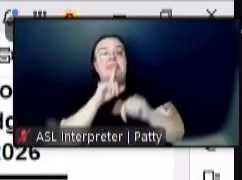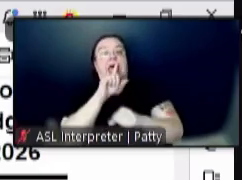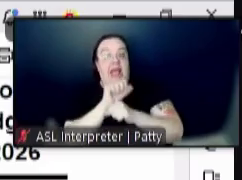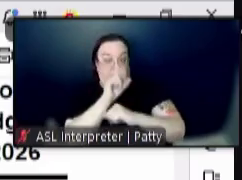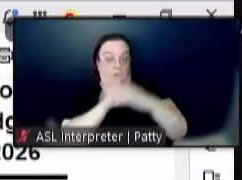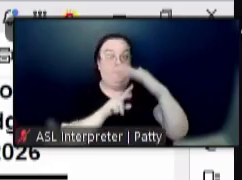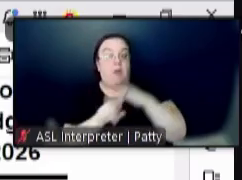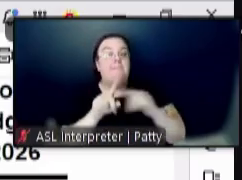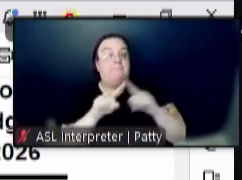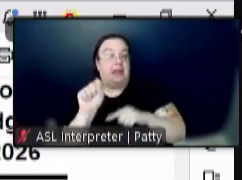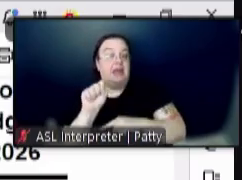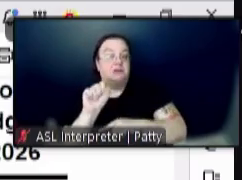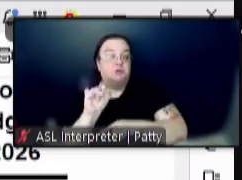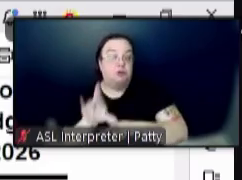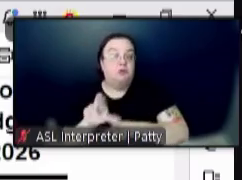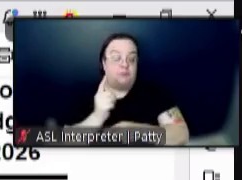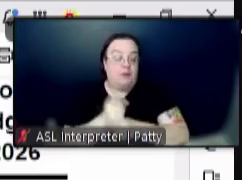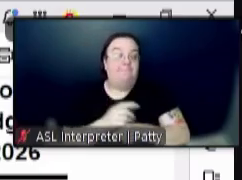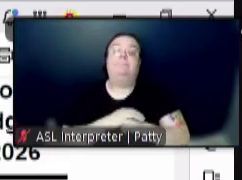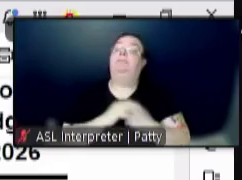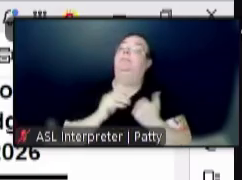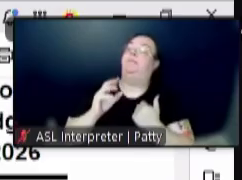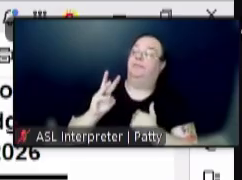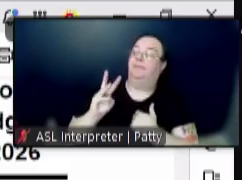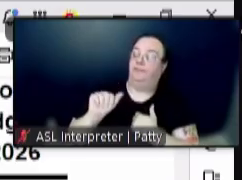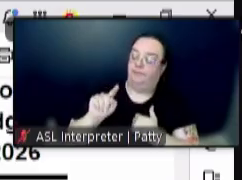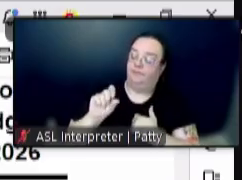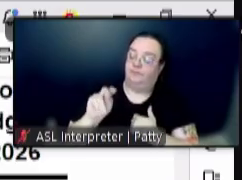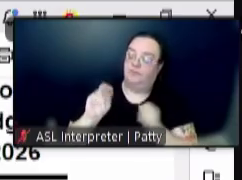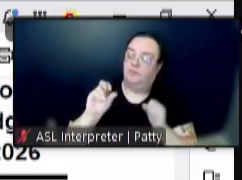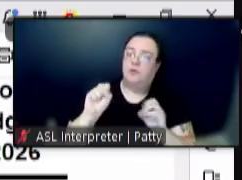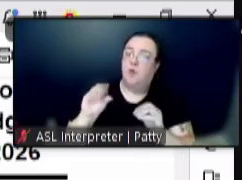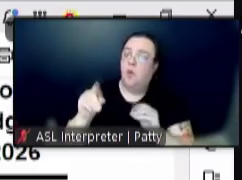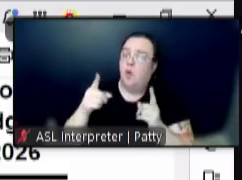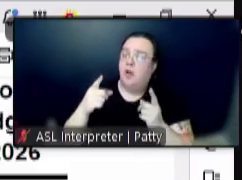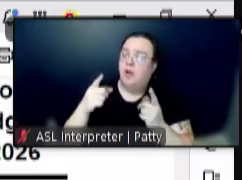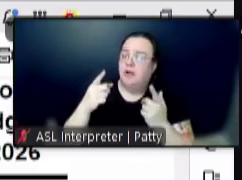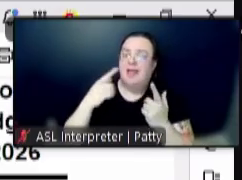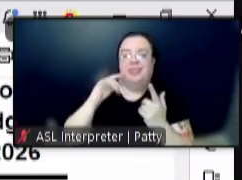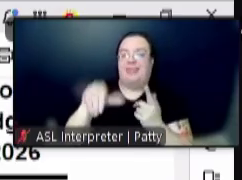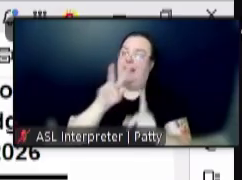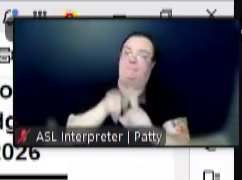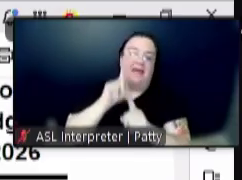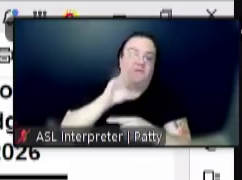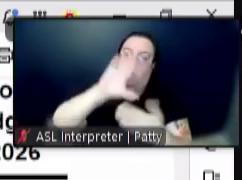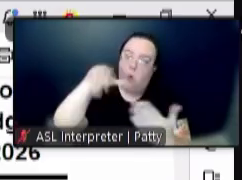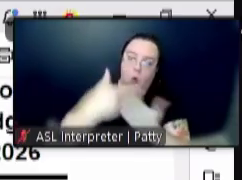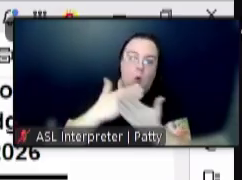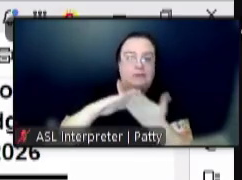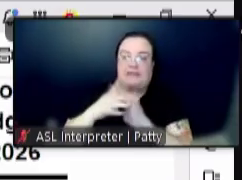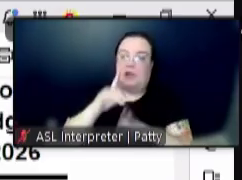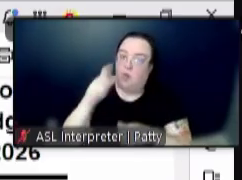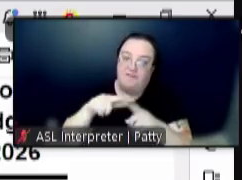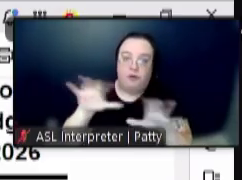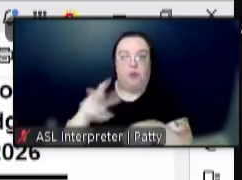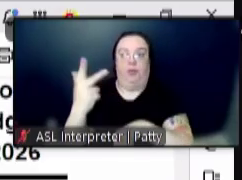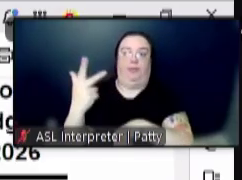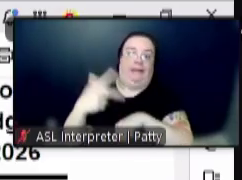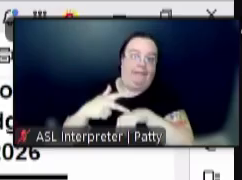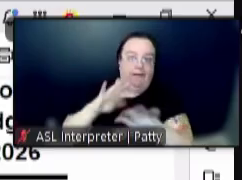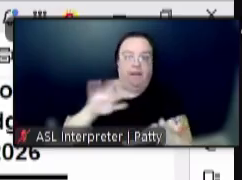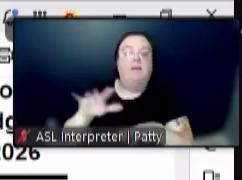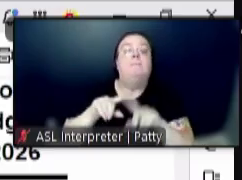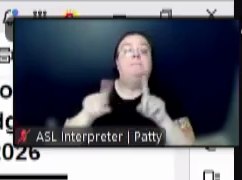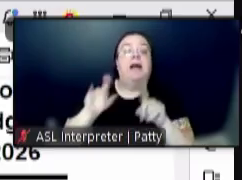sir. And then, can you just say a word, and this applies to the whole town, so we don't have to do it 3 times, but